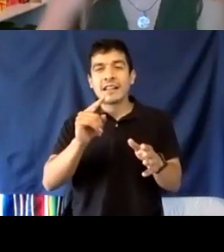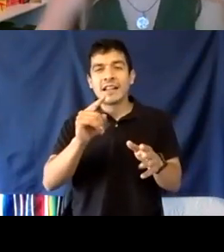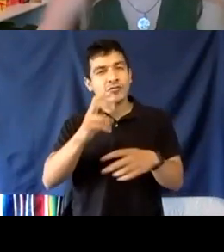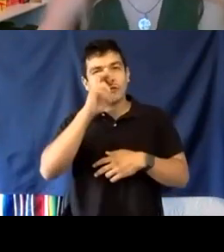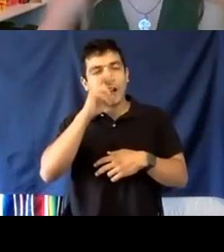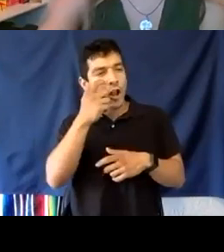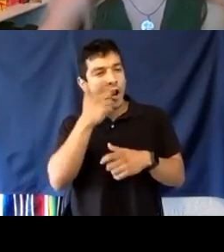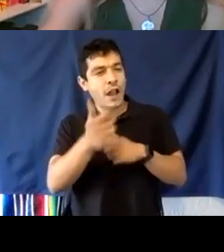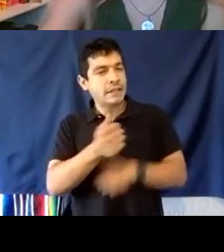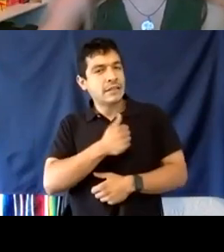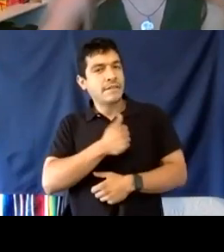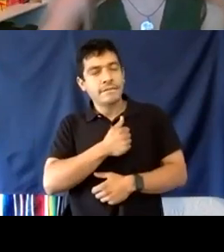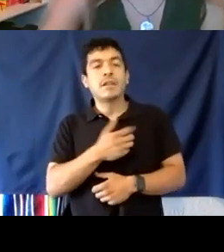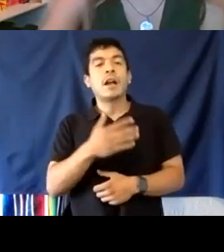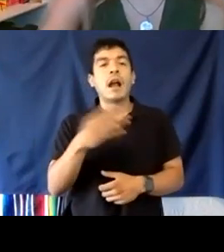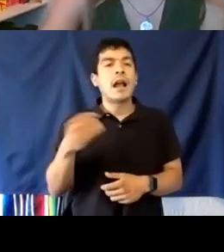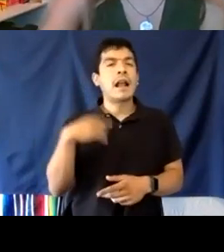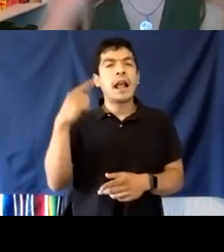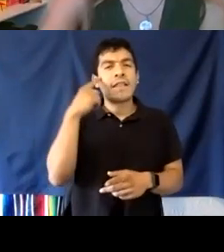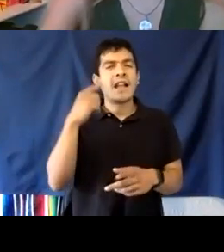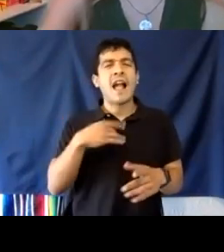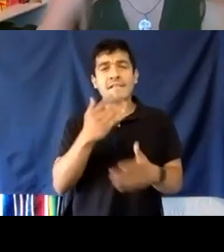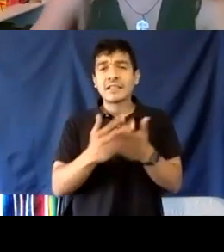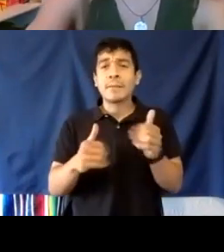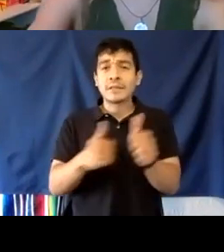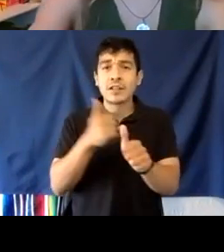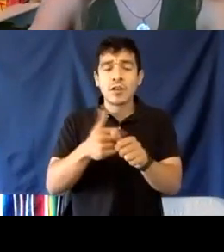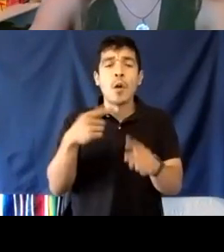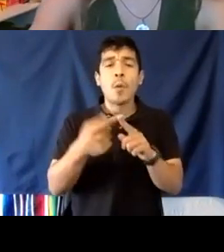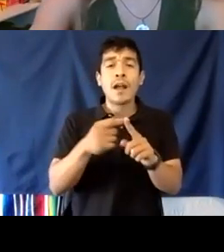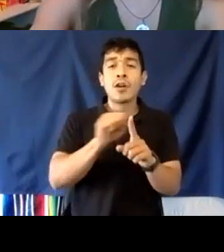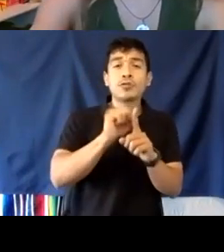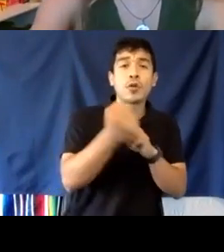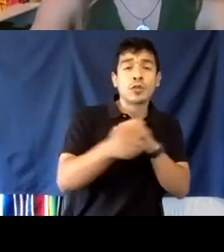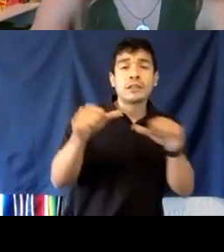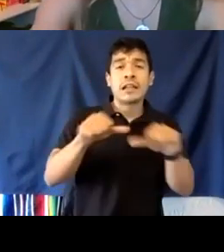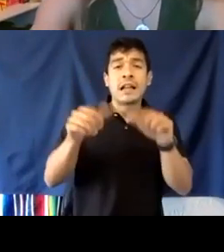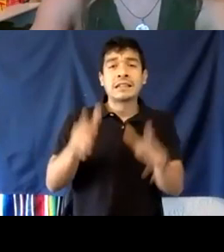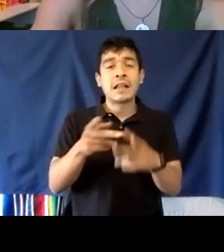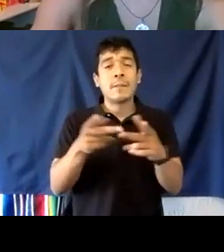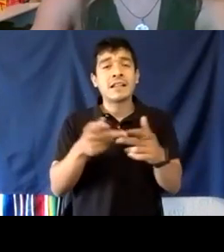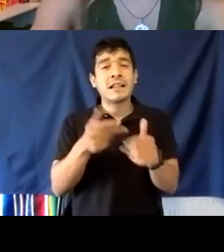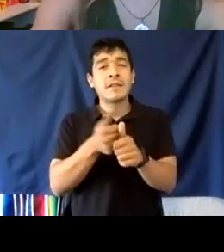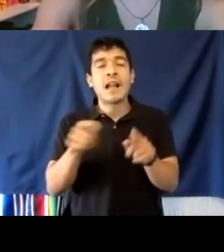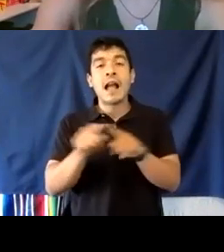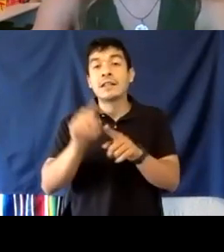And I think there's real danger also just when social scientists position themselves as objective